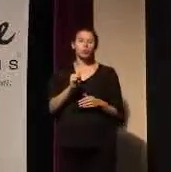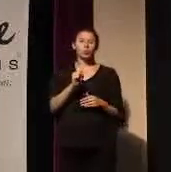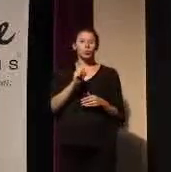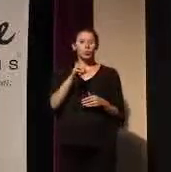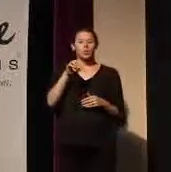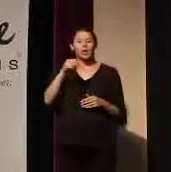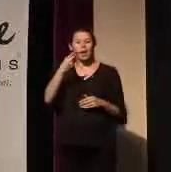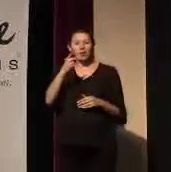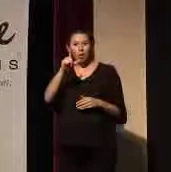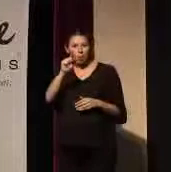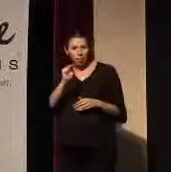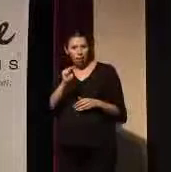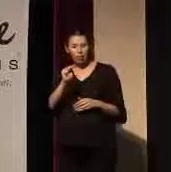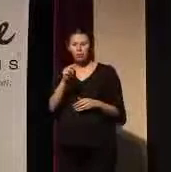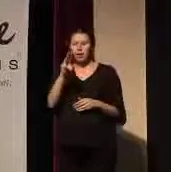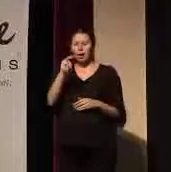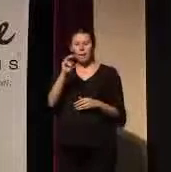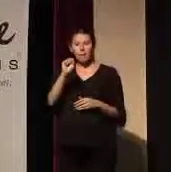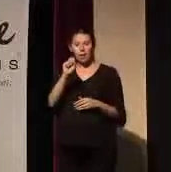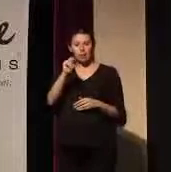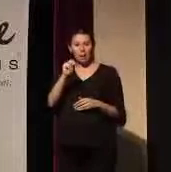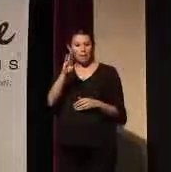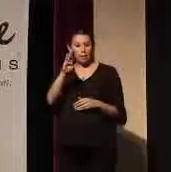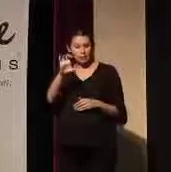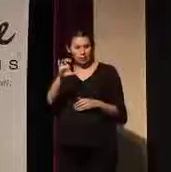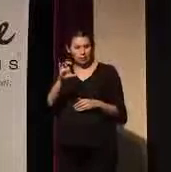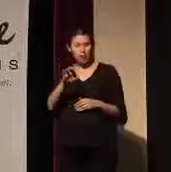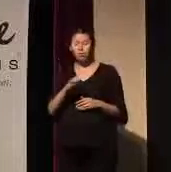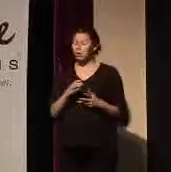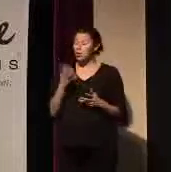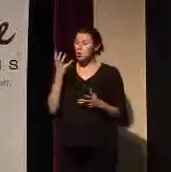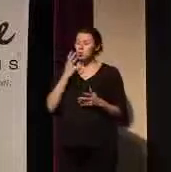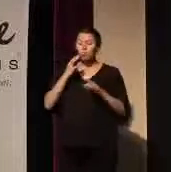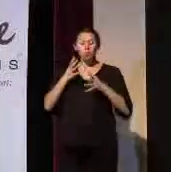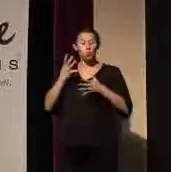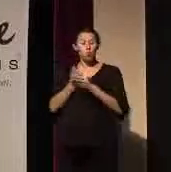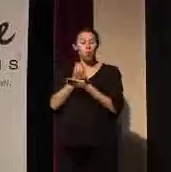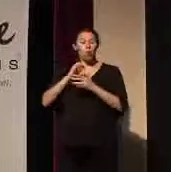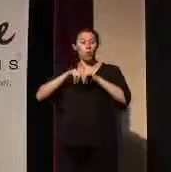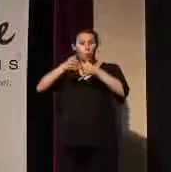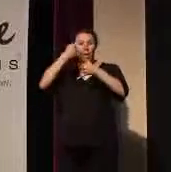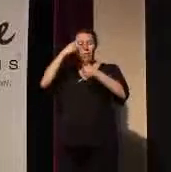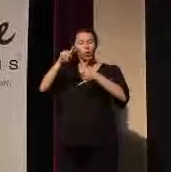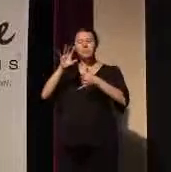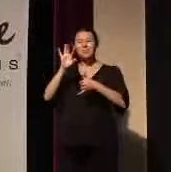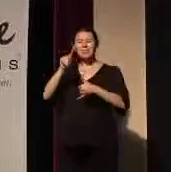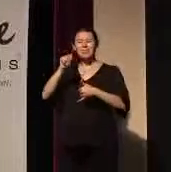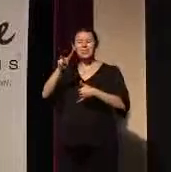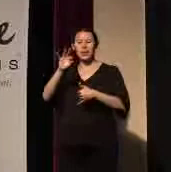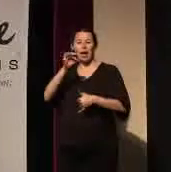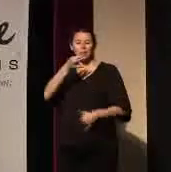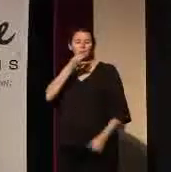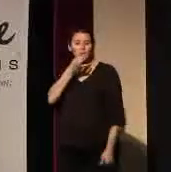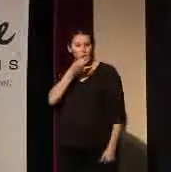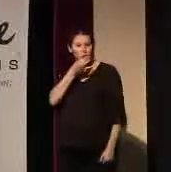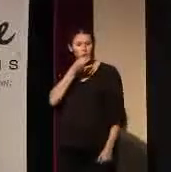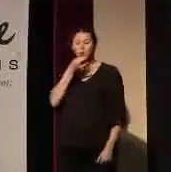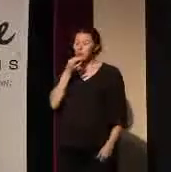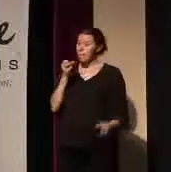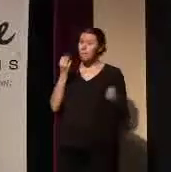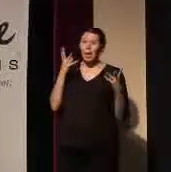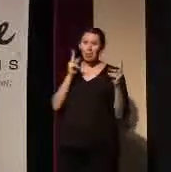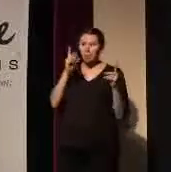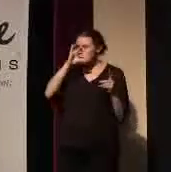and MSNBC. An award-winning TV legal expert, Lisa is one of the most sought-after voices